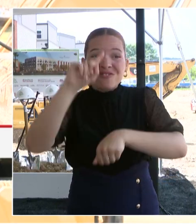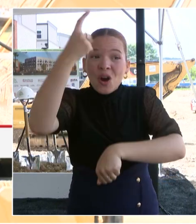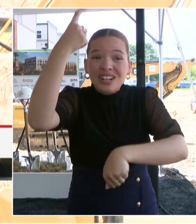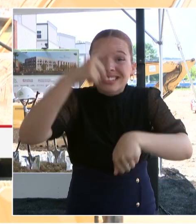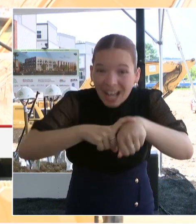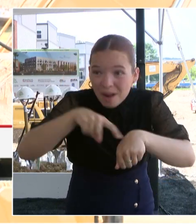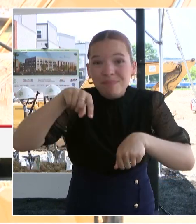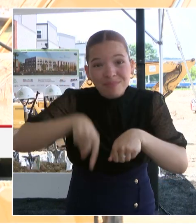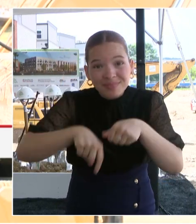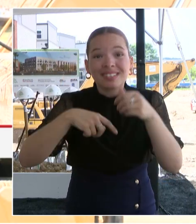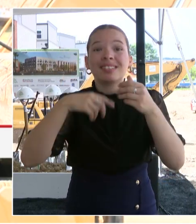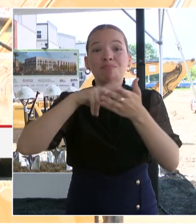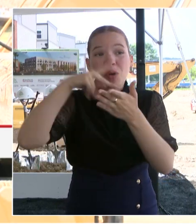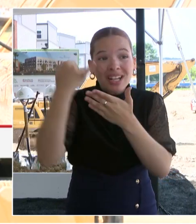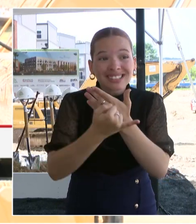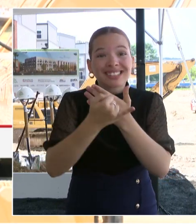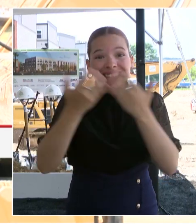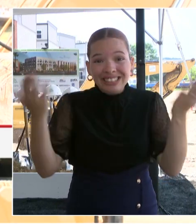opportunity.